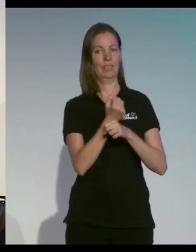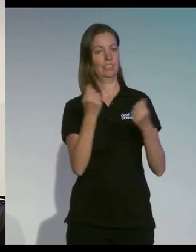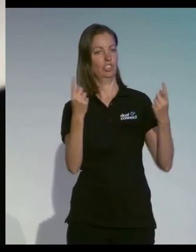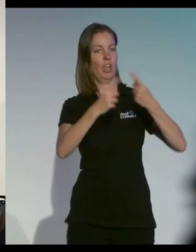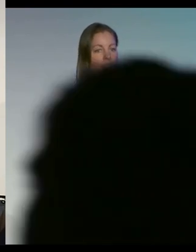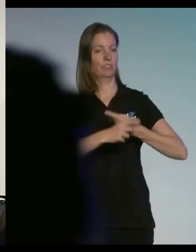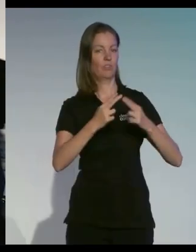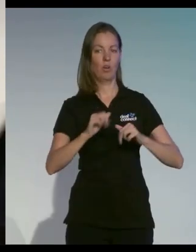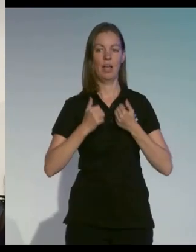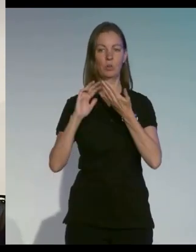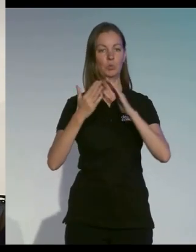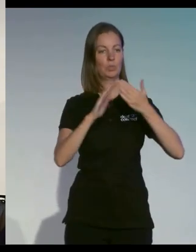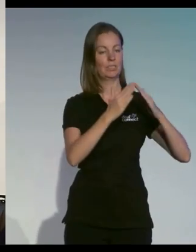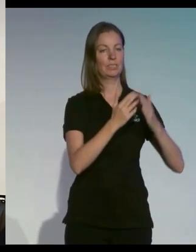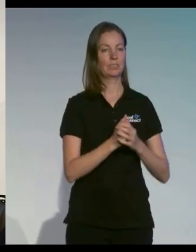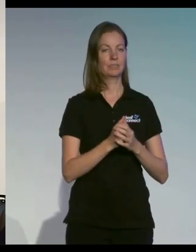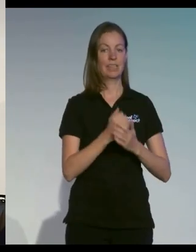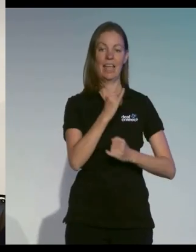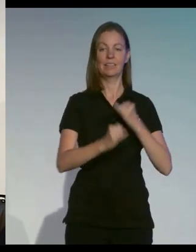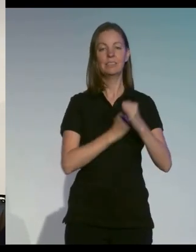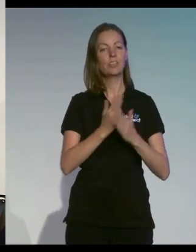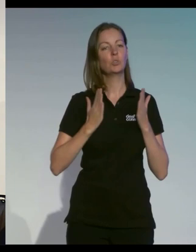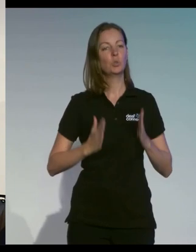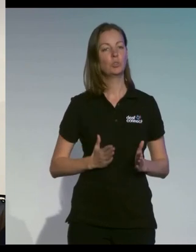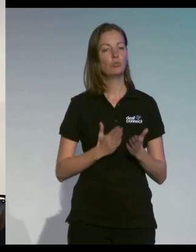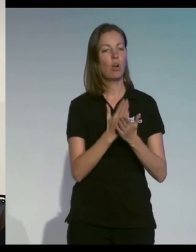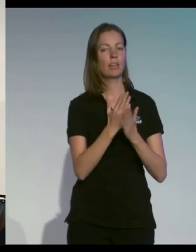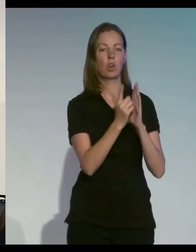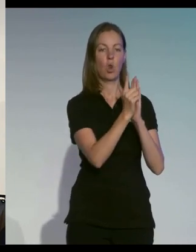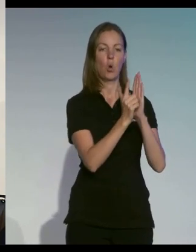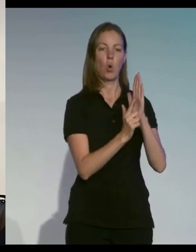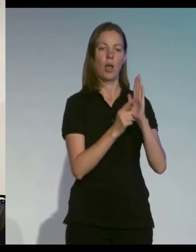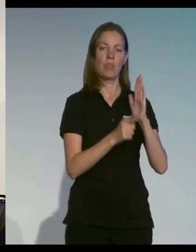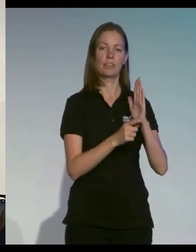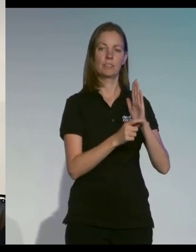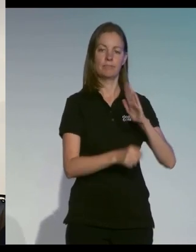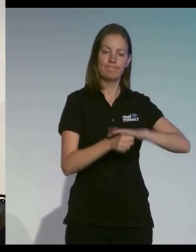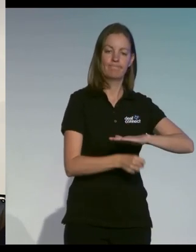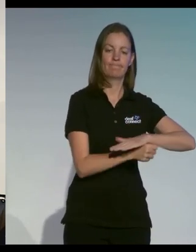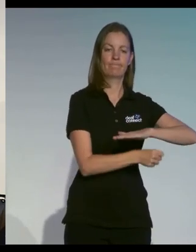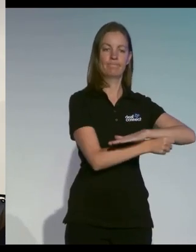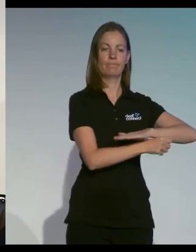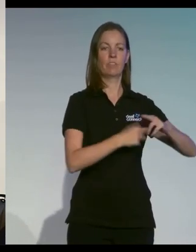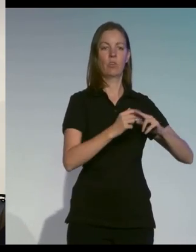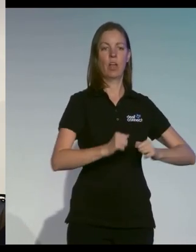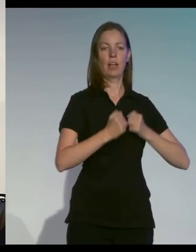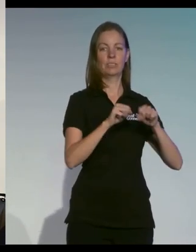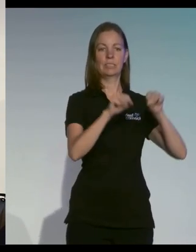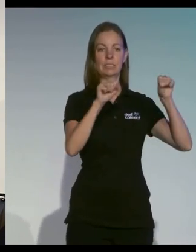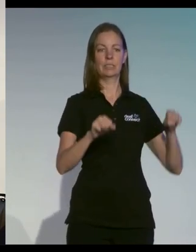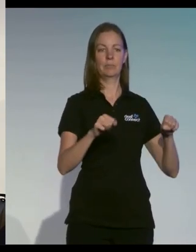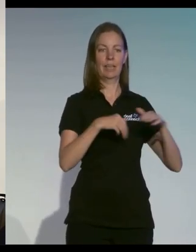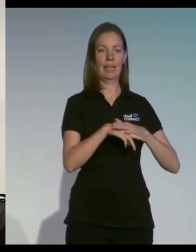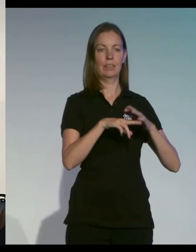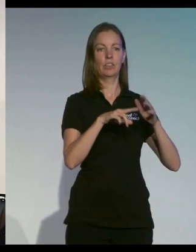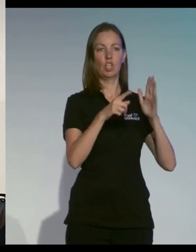International human rights law is the bedrock, really, of the human rights system. It's founded in the UN system, and it's really